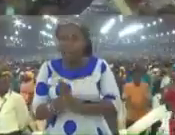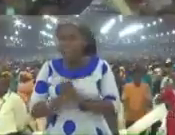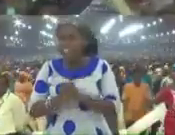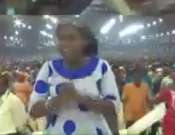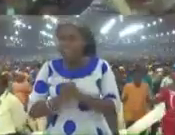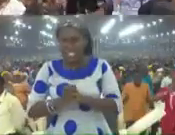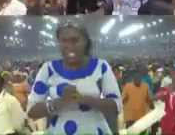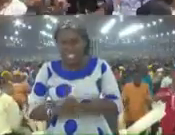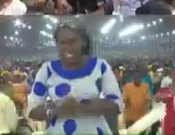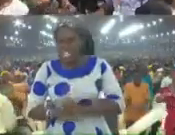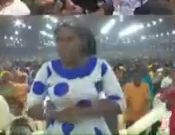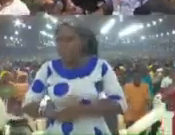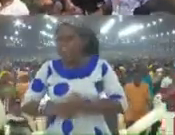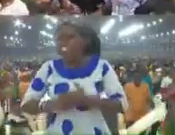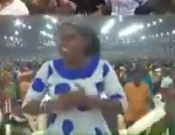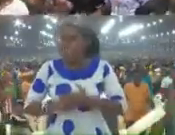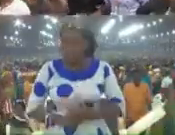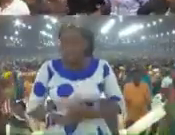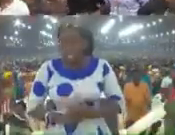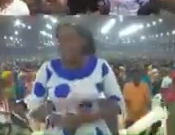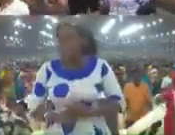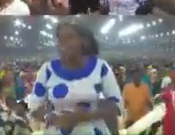Lift the siege.